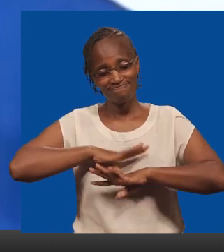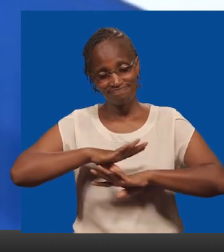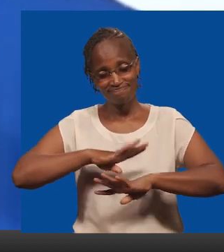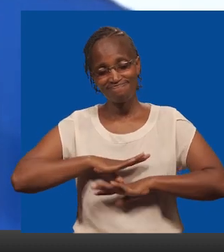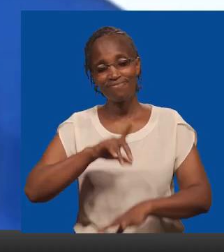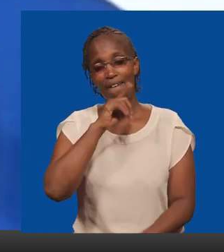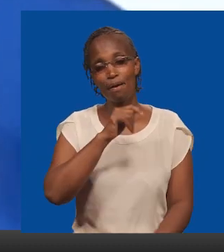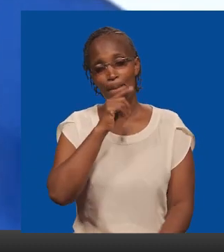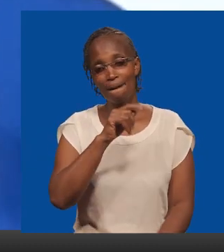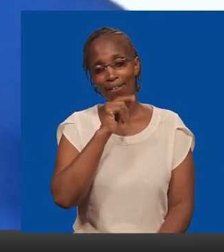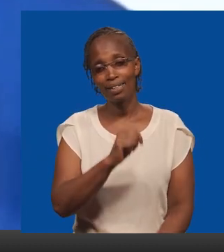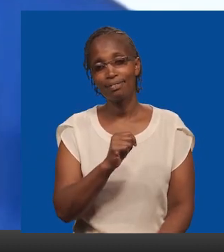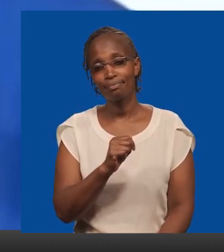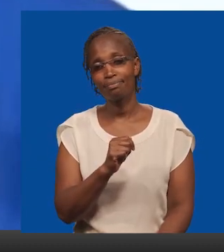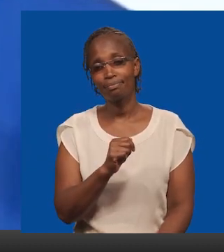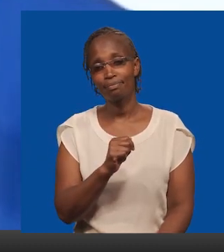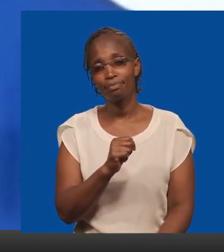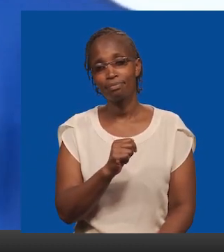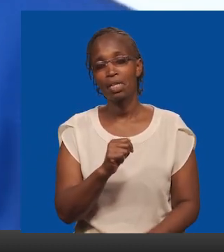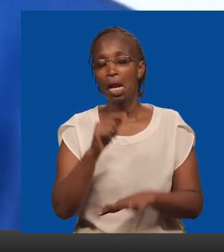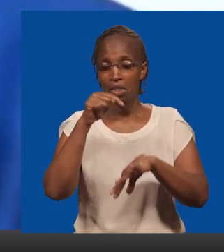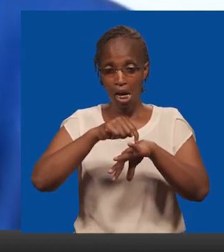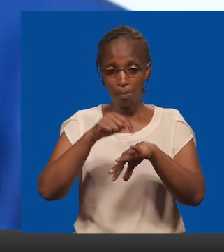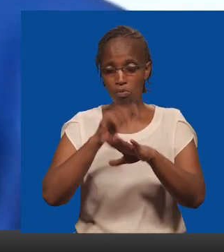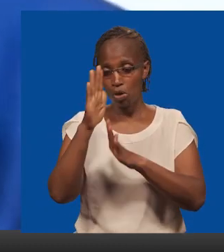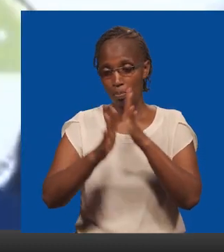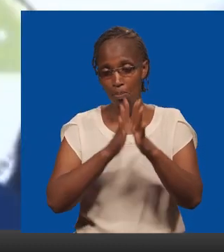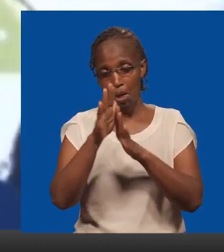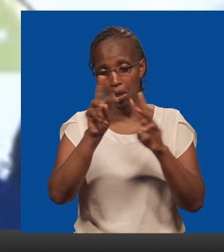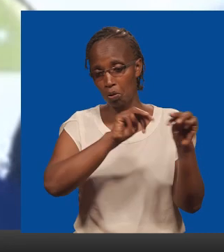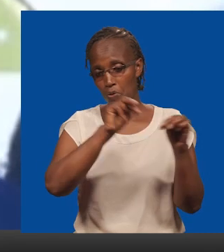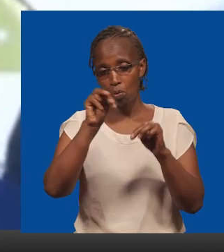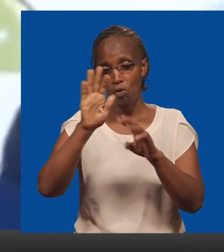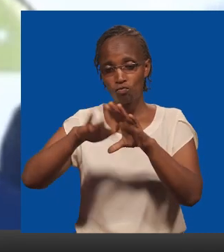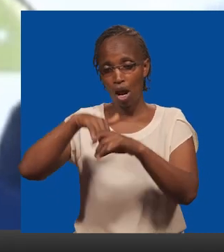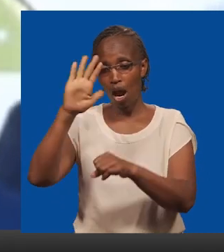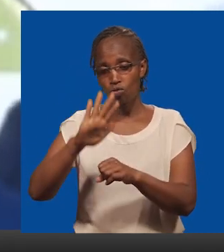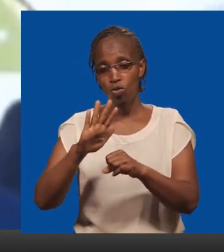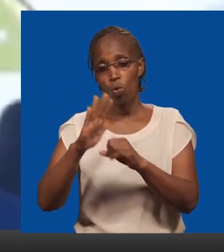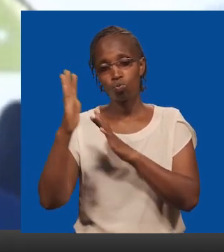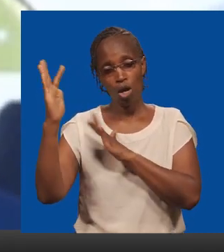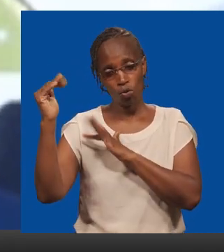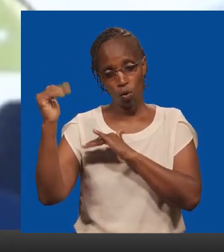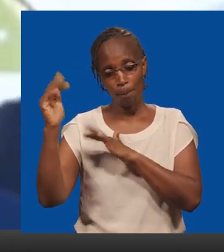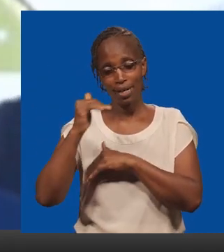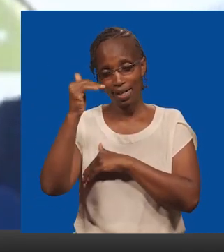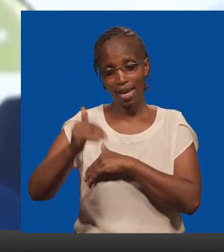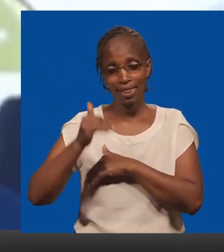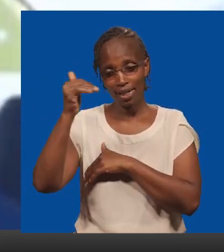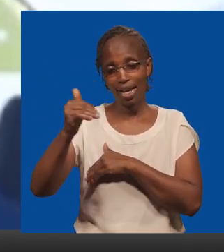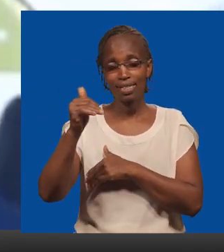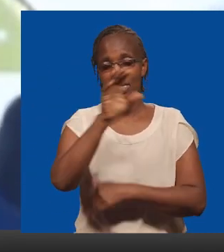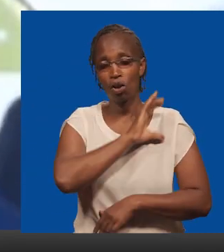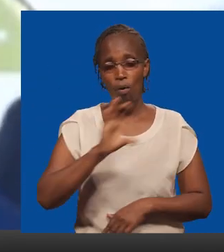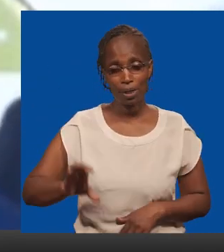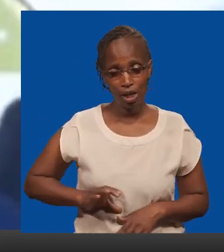very contented man. And I say we gave it our best. As we move out, we hope the successor